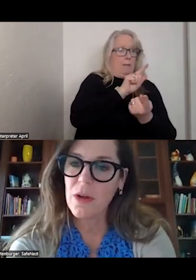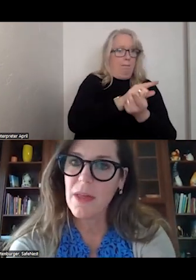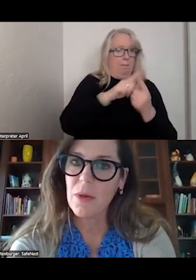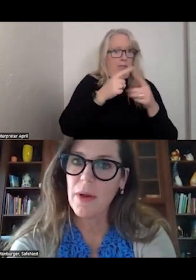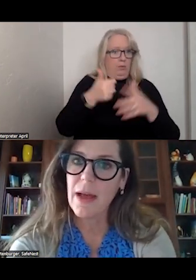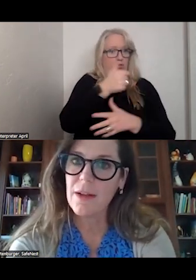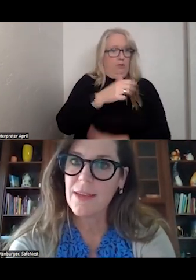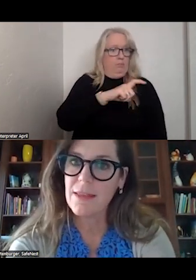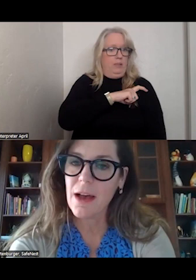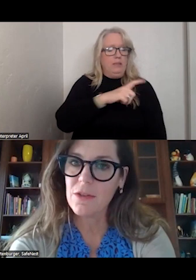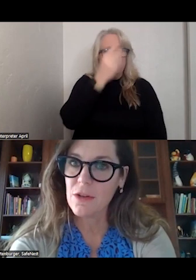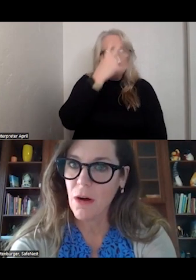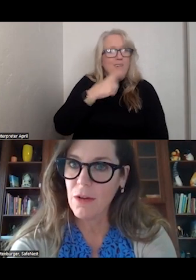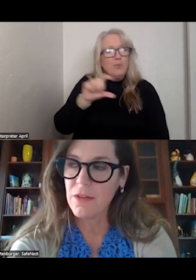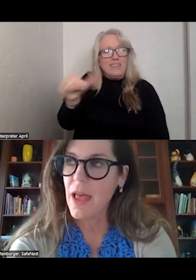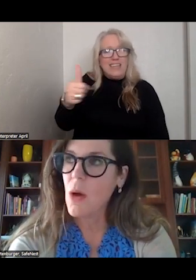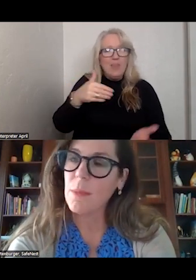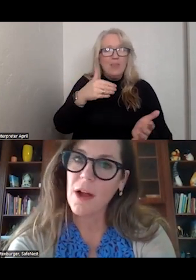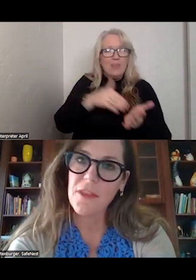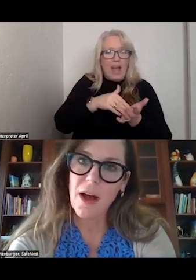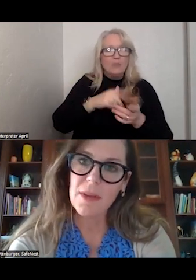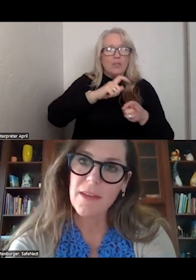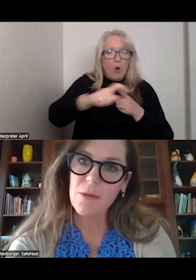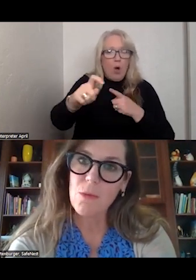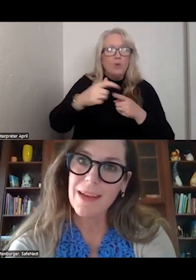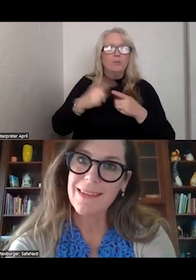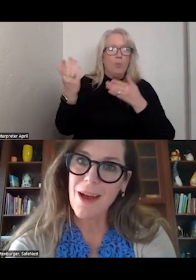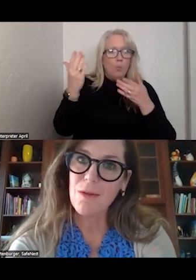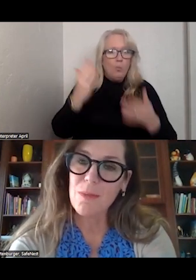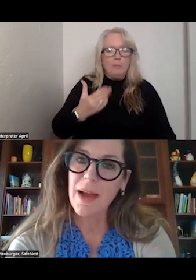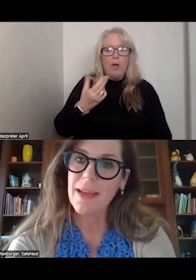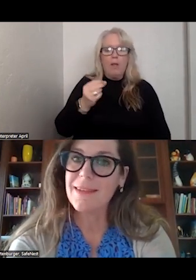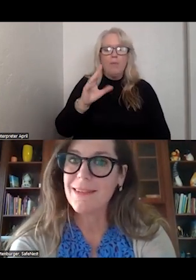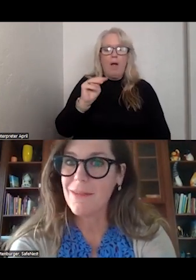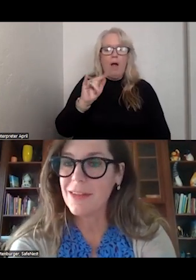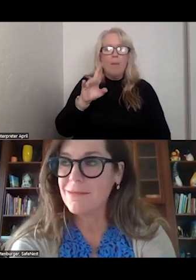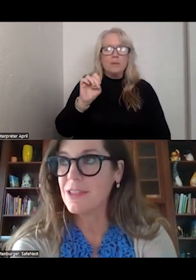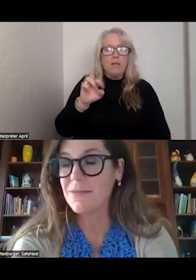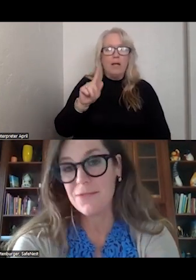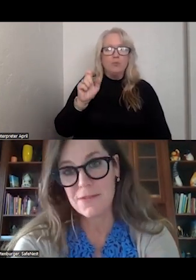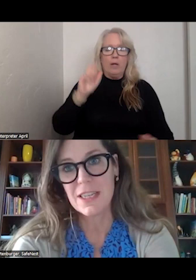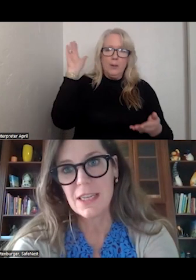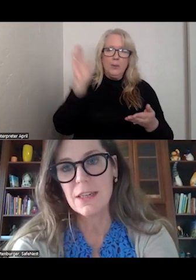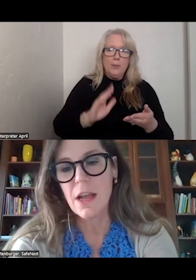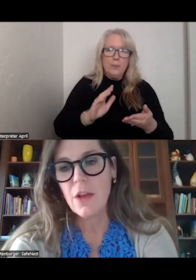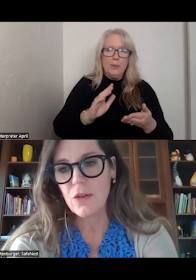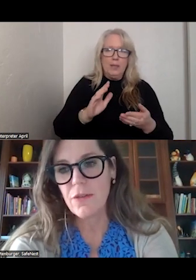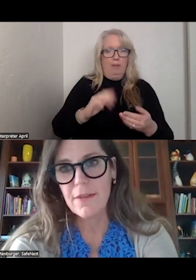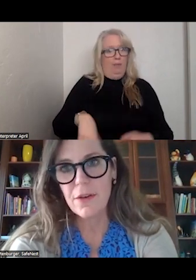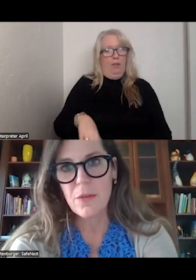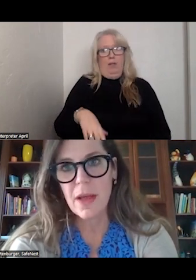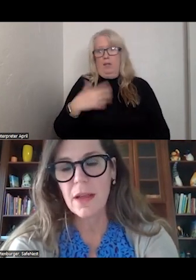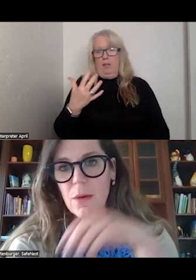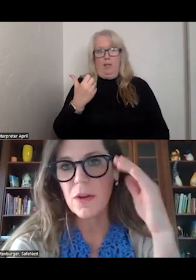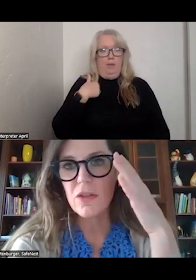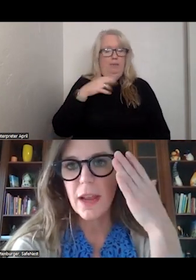I show him that we went out on 10,000 calls. We brought the homicide rate down by 7 to 15